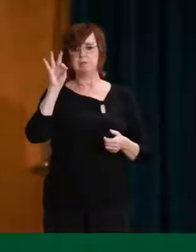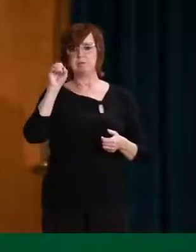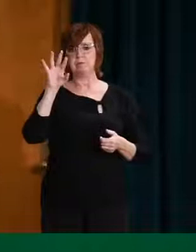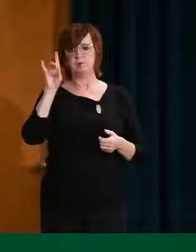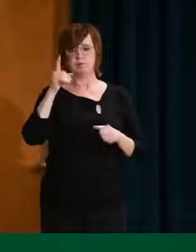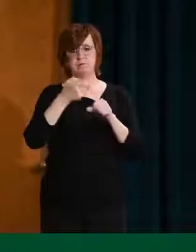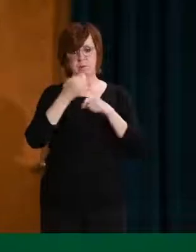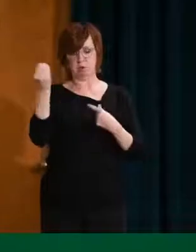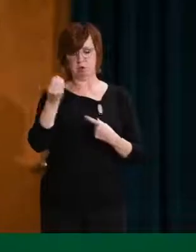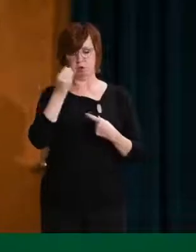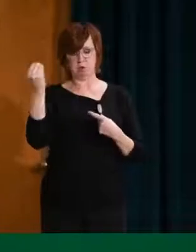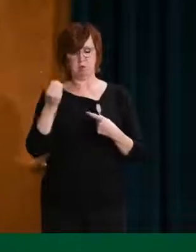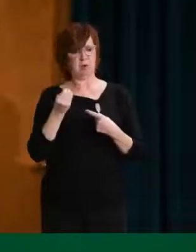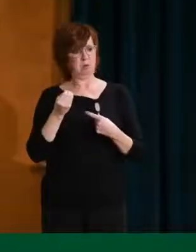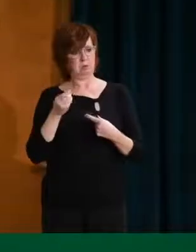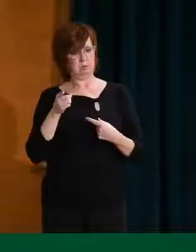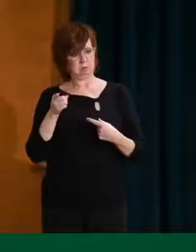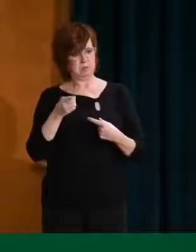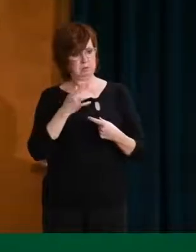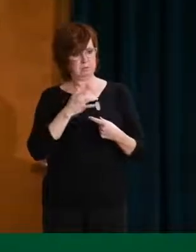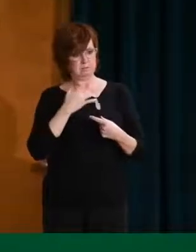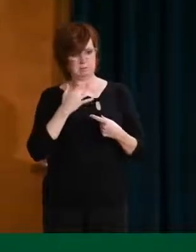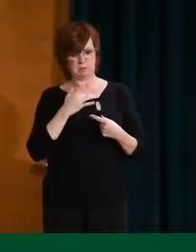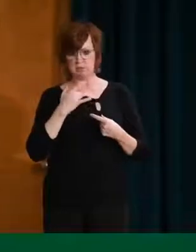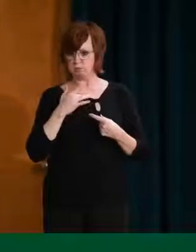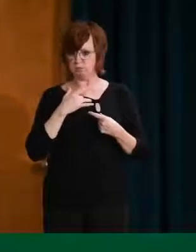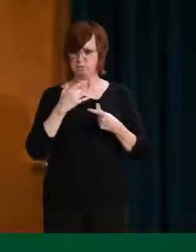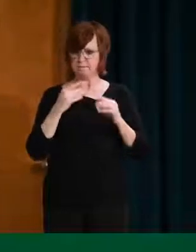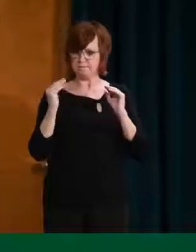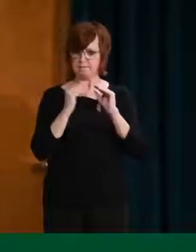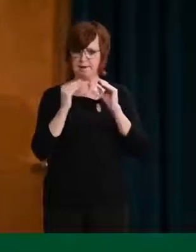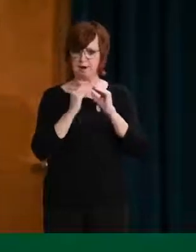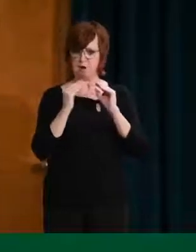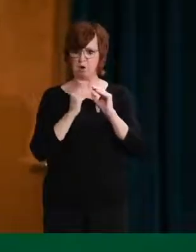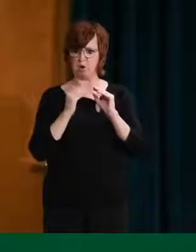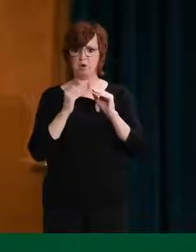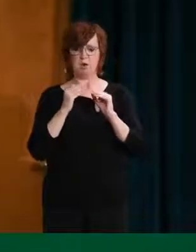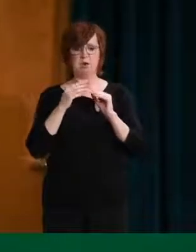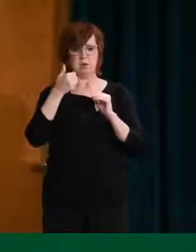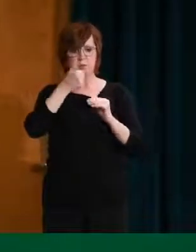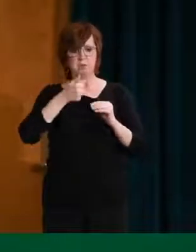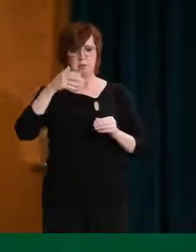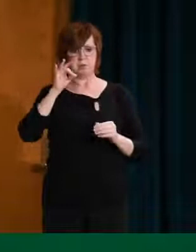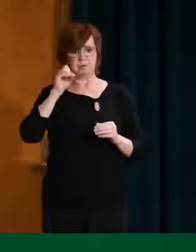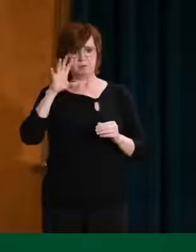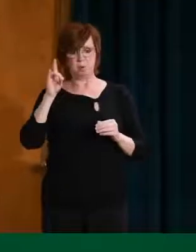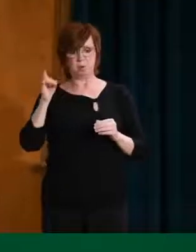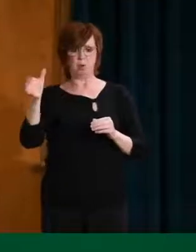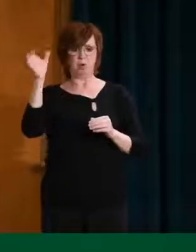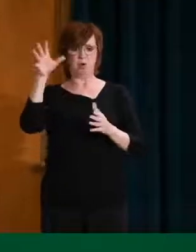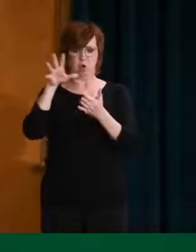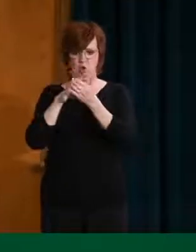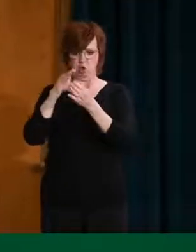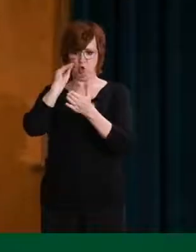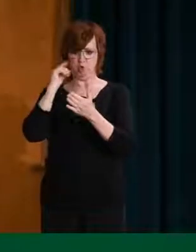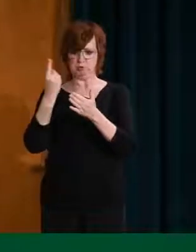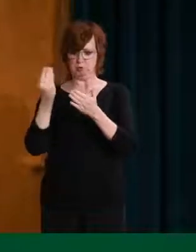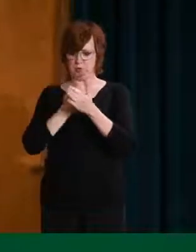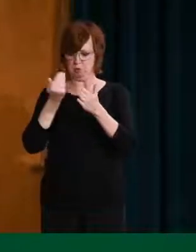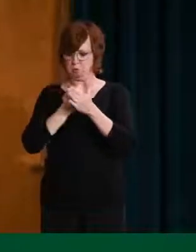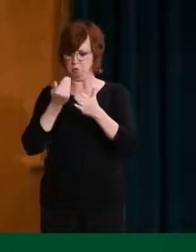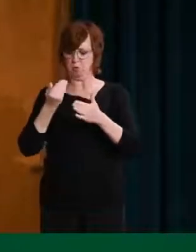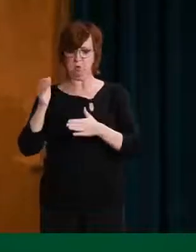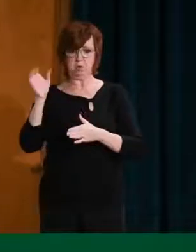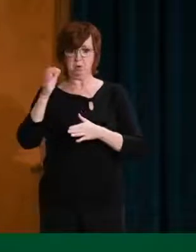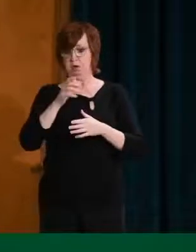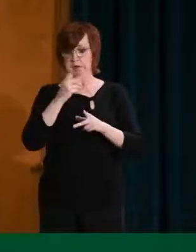province, well, they deserve the same information that he has. And I agree. The more information that we are able to provide